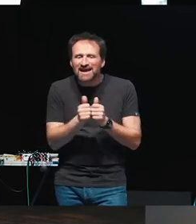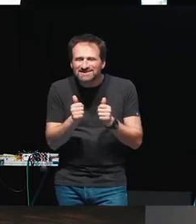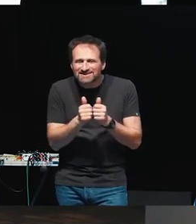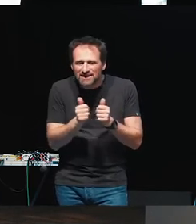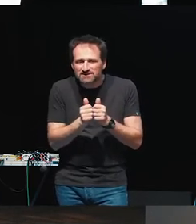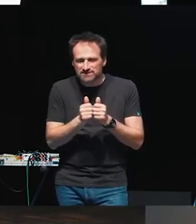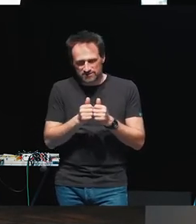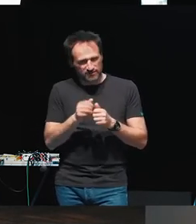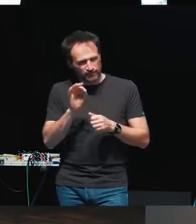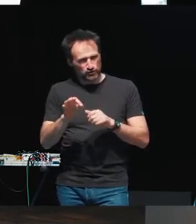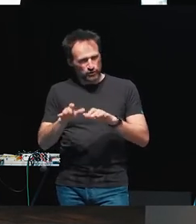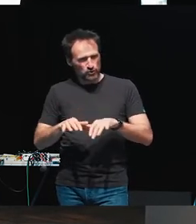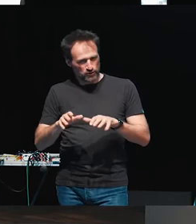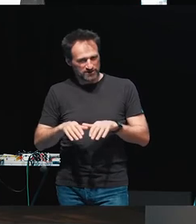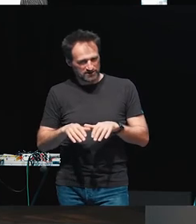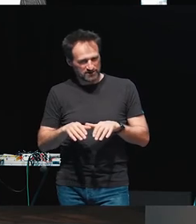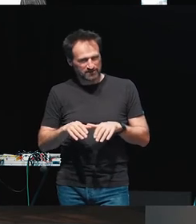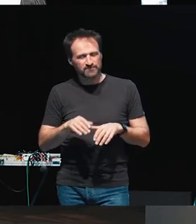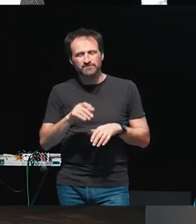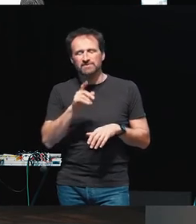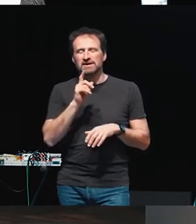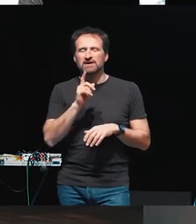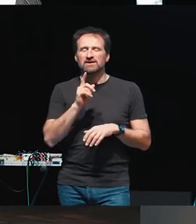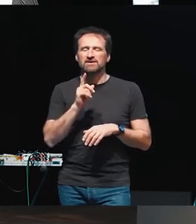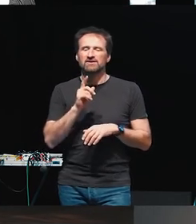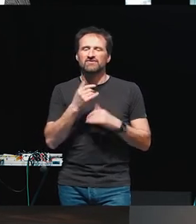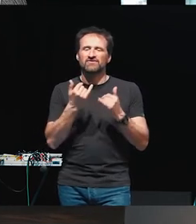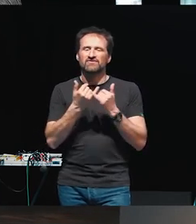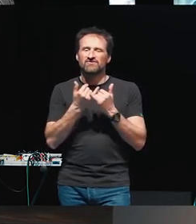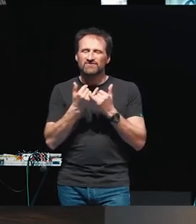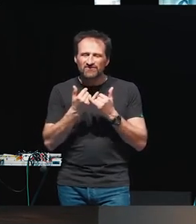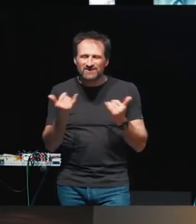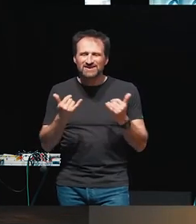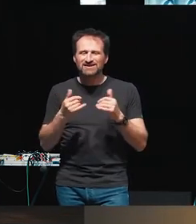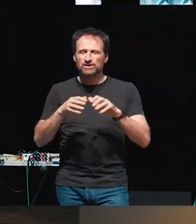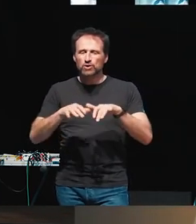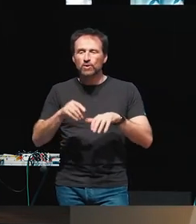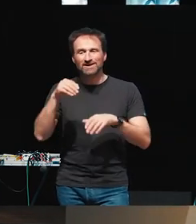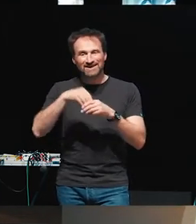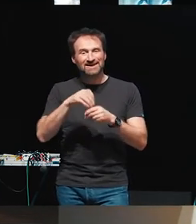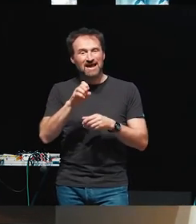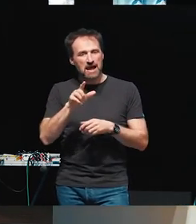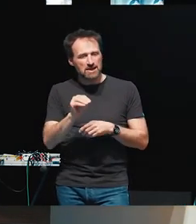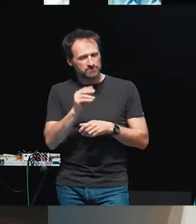So I want to share a bit about how coding feels like in Elm.